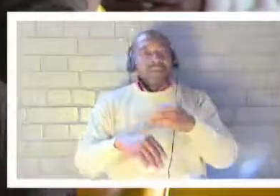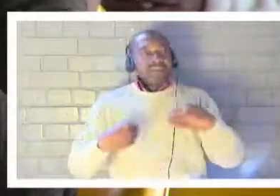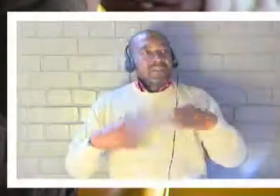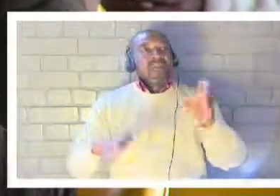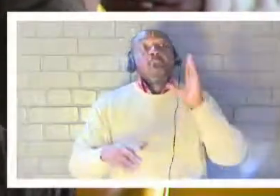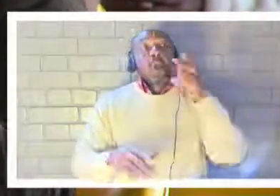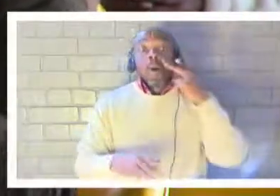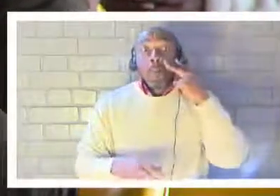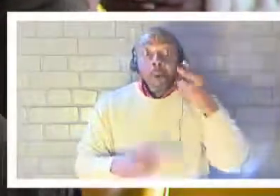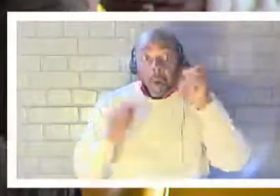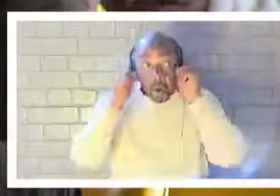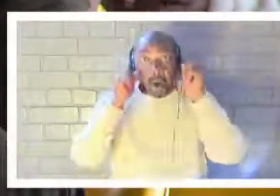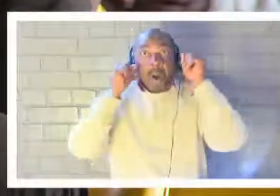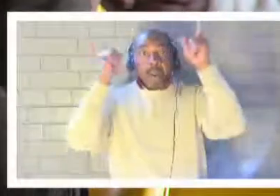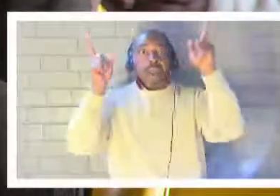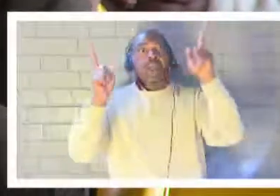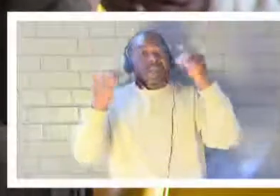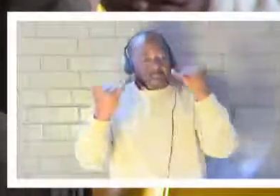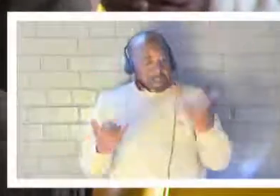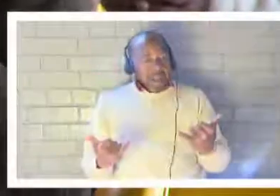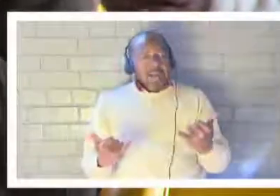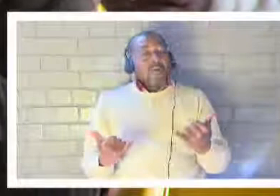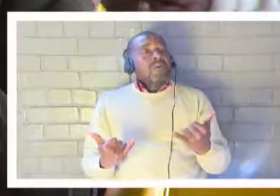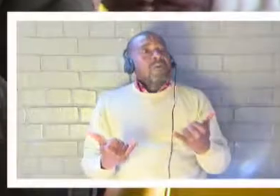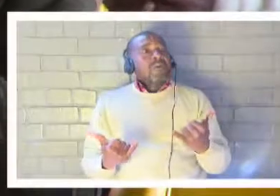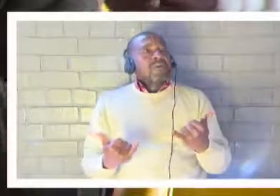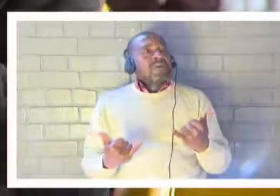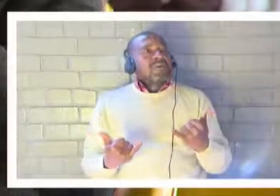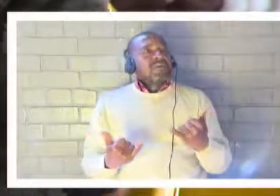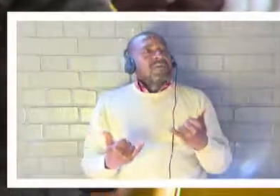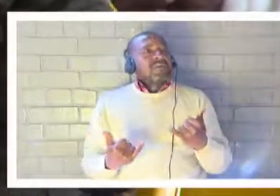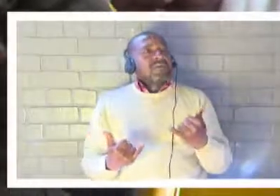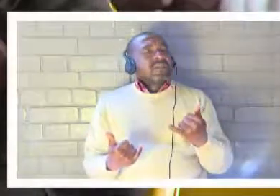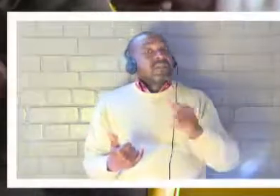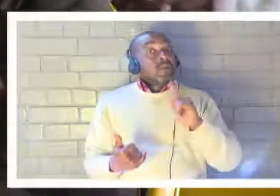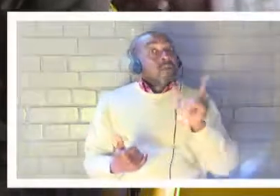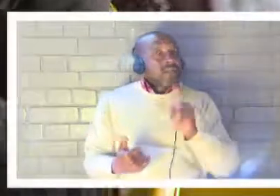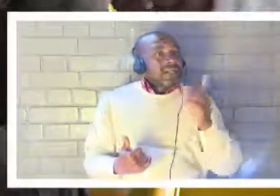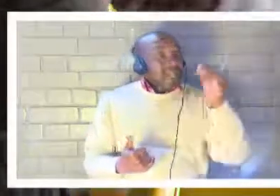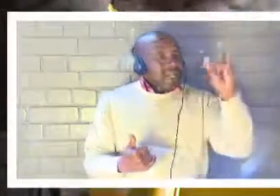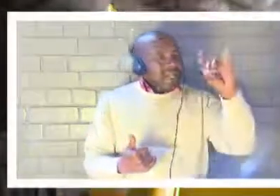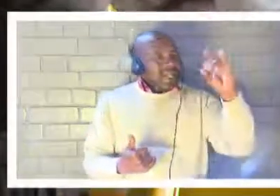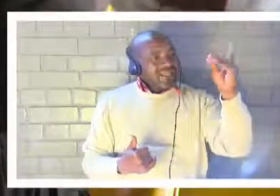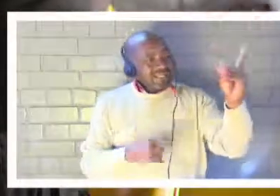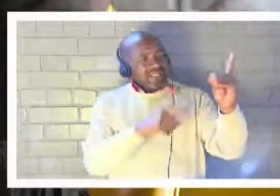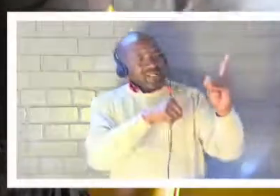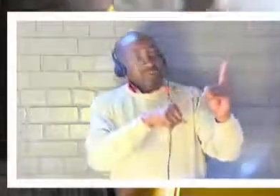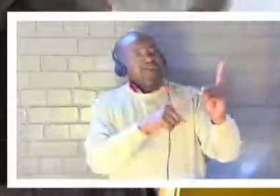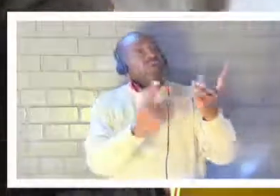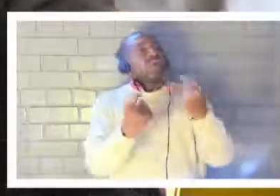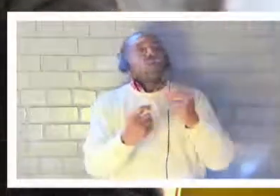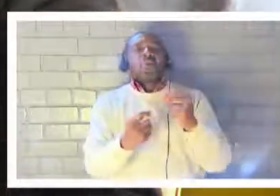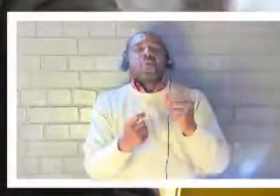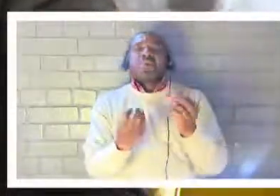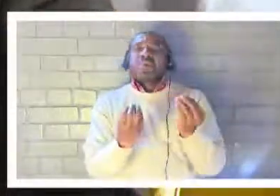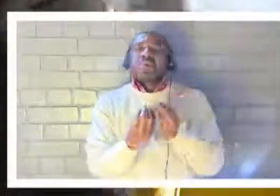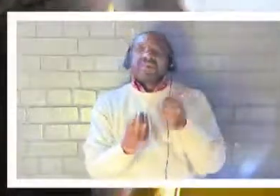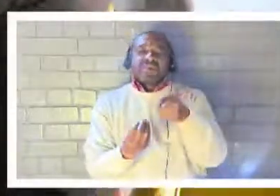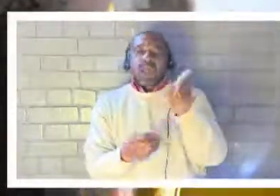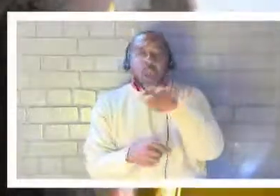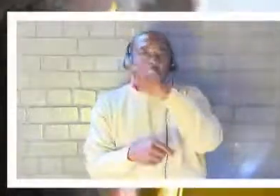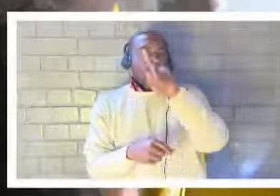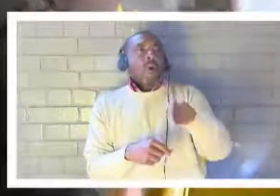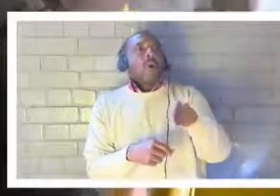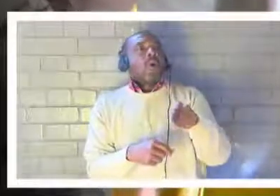is mainly because DID is the one who is doing those things. We are not included when